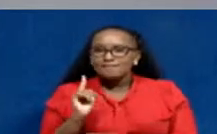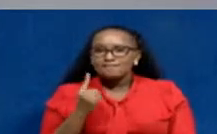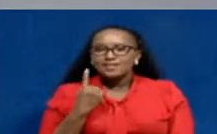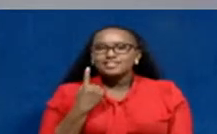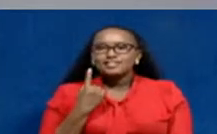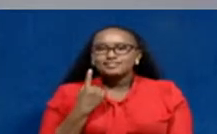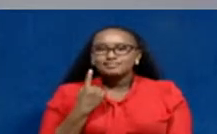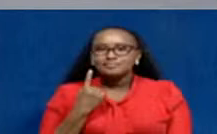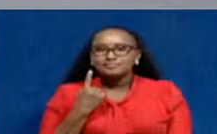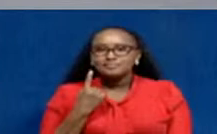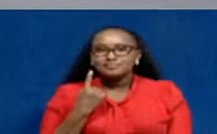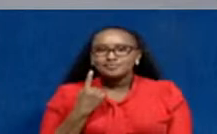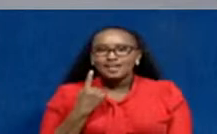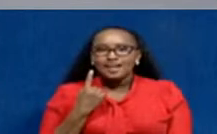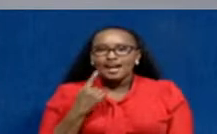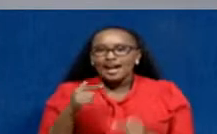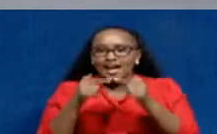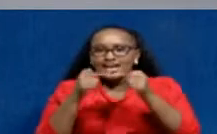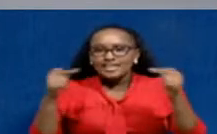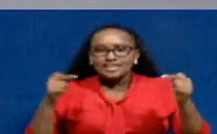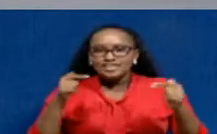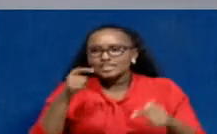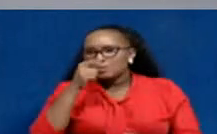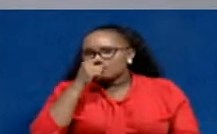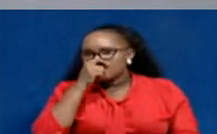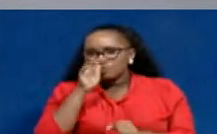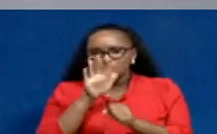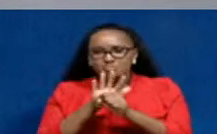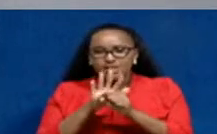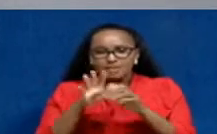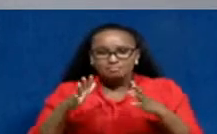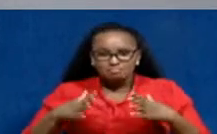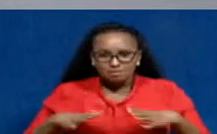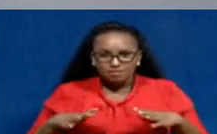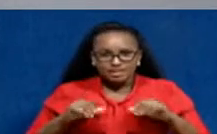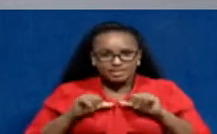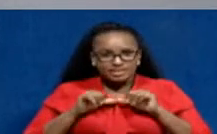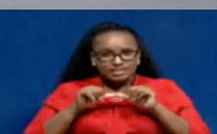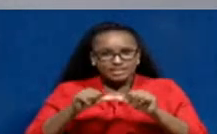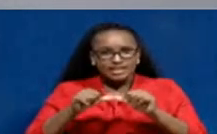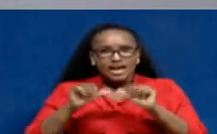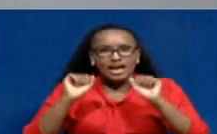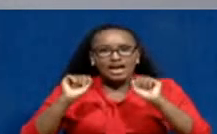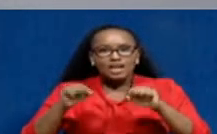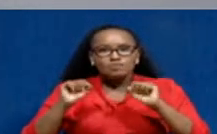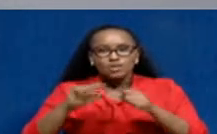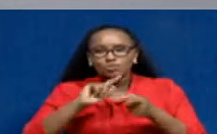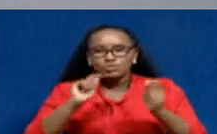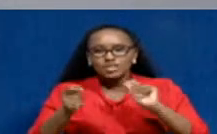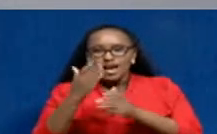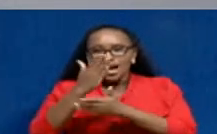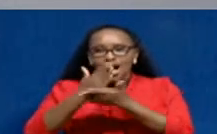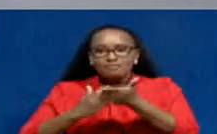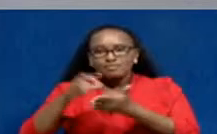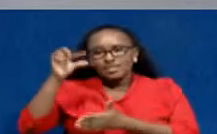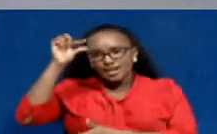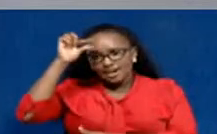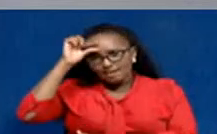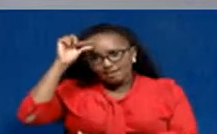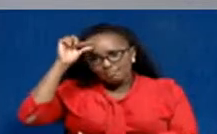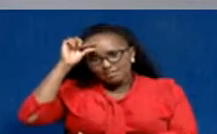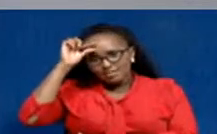First, and against the wishes of many, he ceded half of his government to his rival